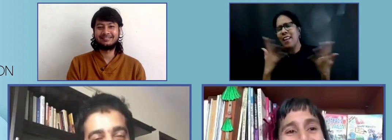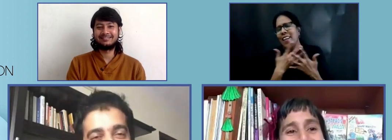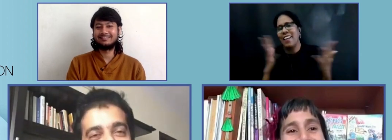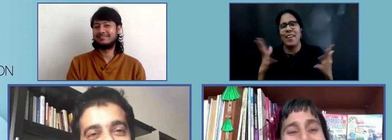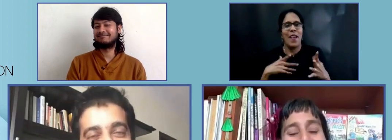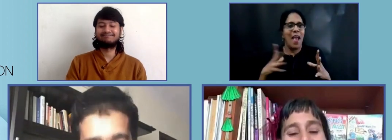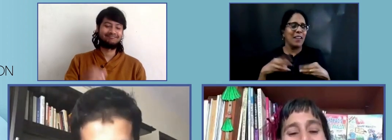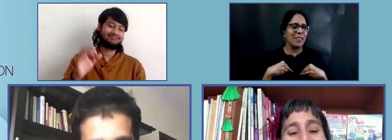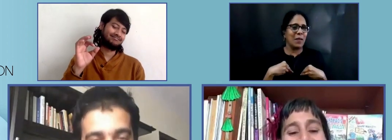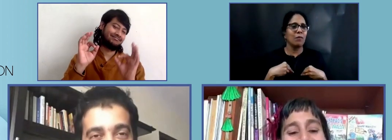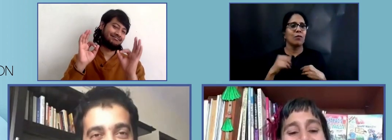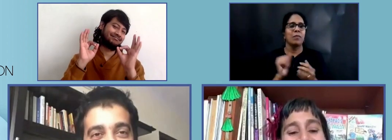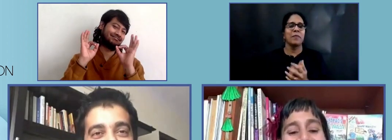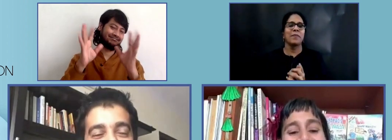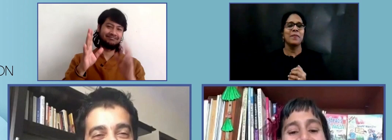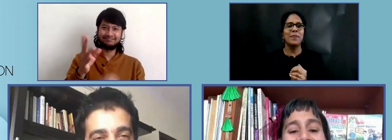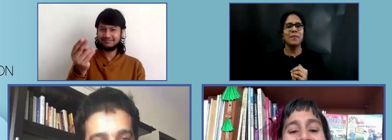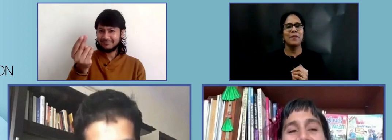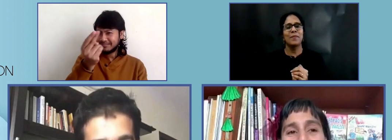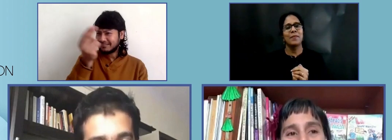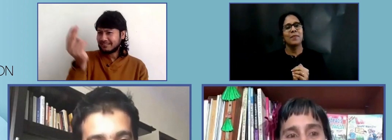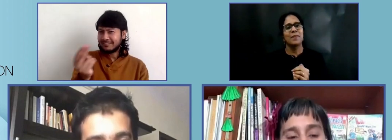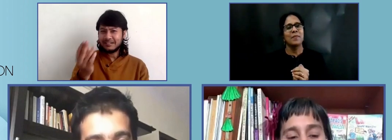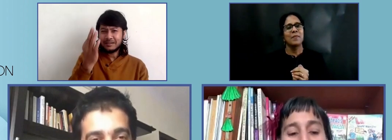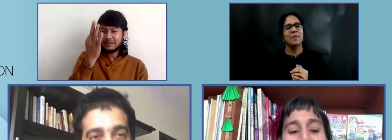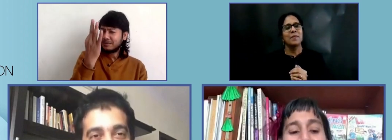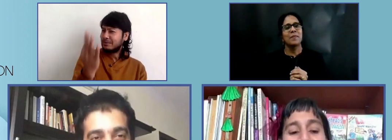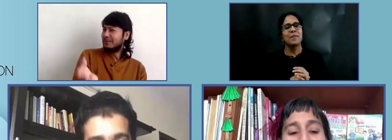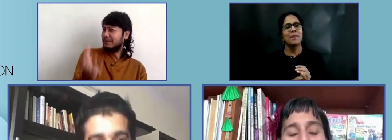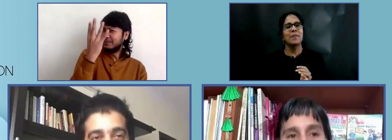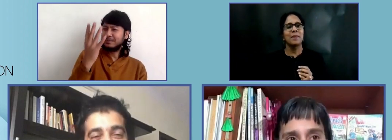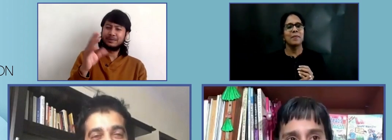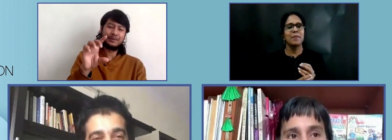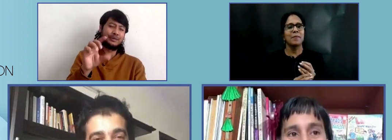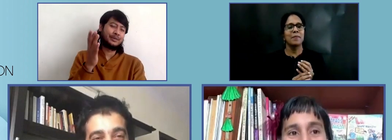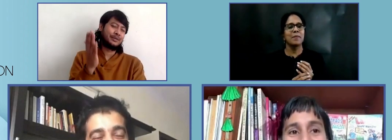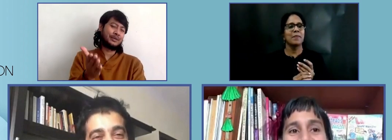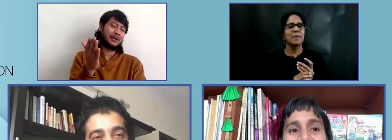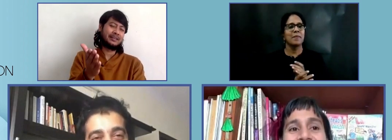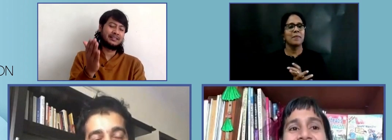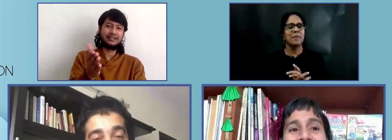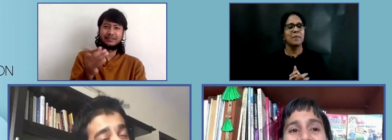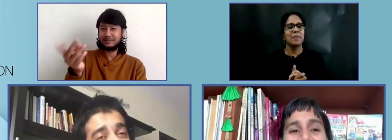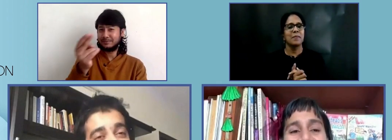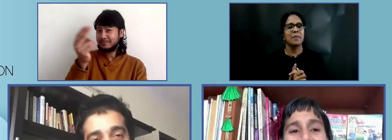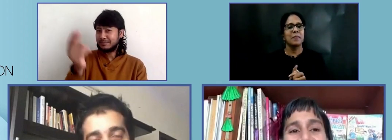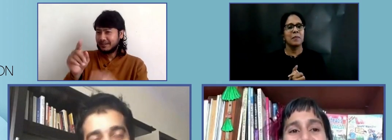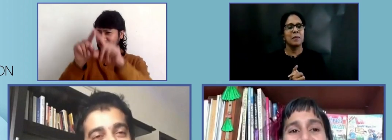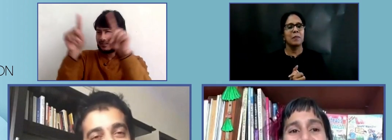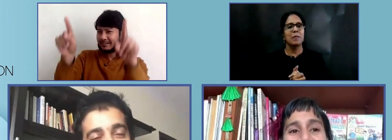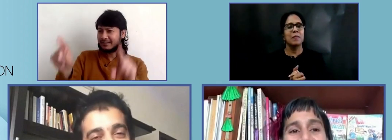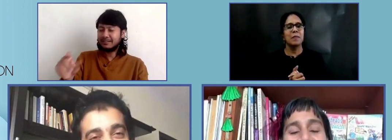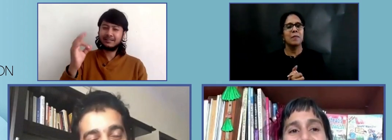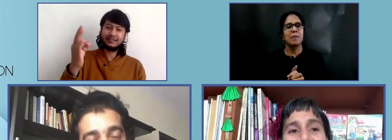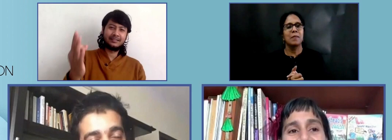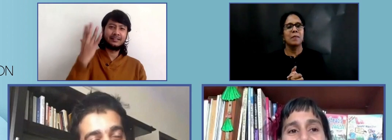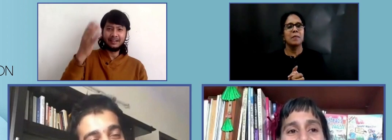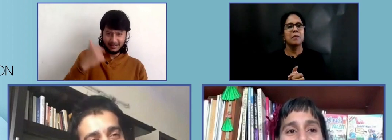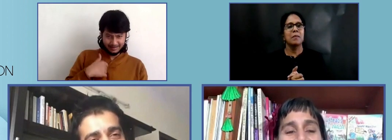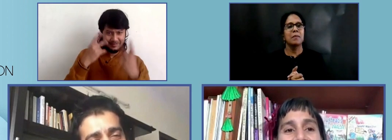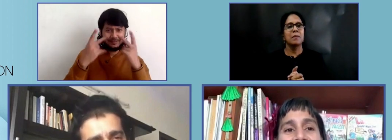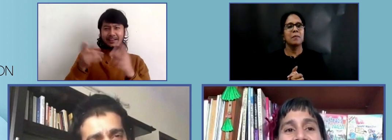Fantastic. I mean, you did an amazing job. Congratulations for that wonderful painting. I have seen a lot of your artworks